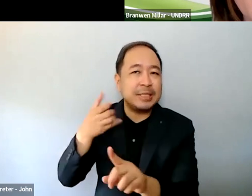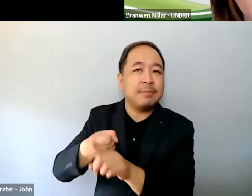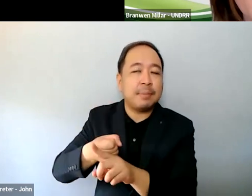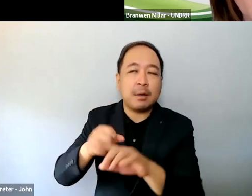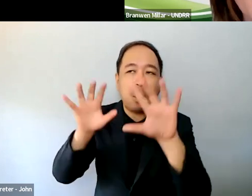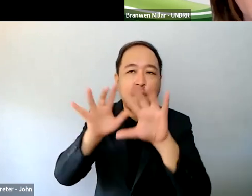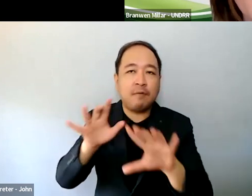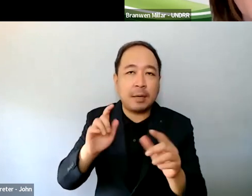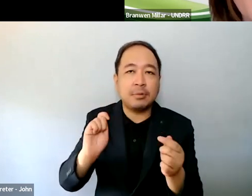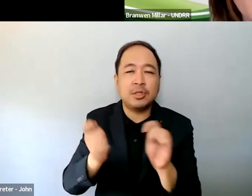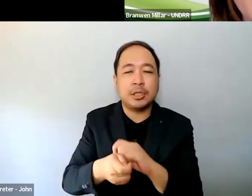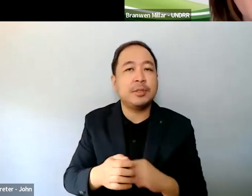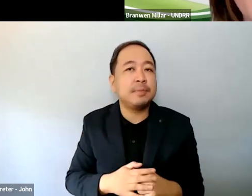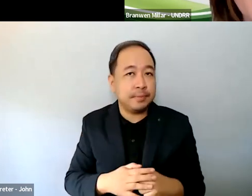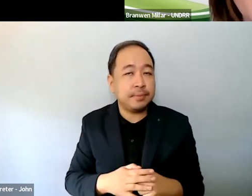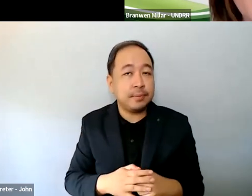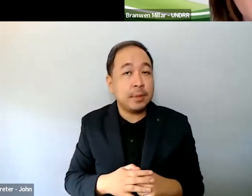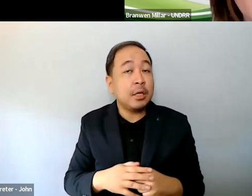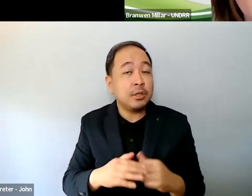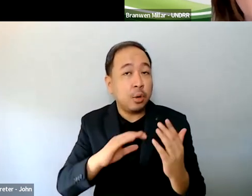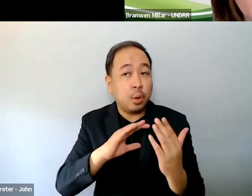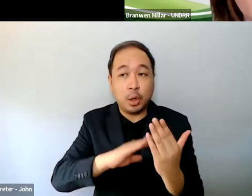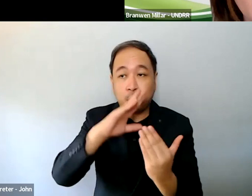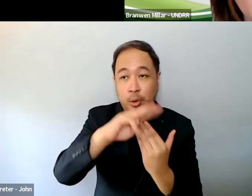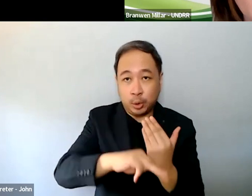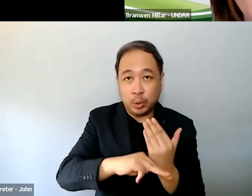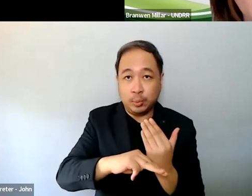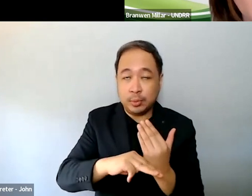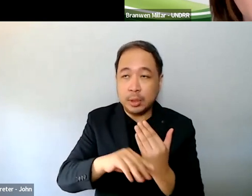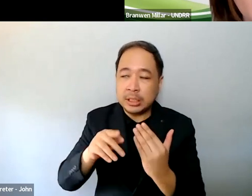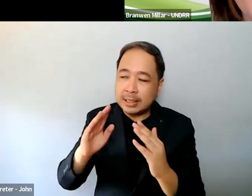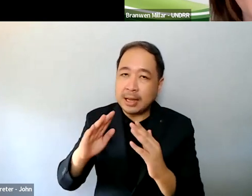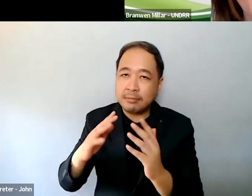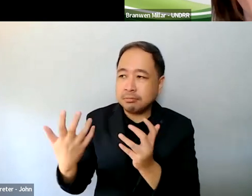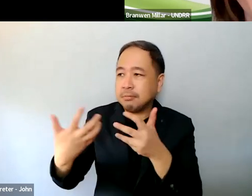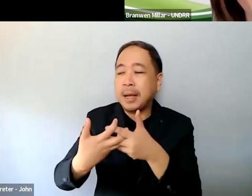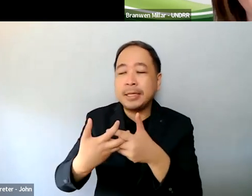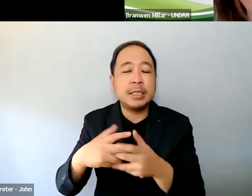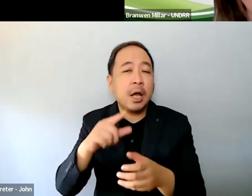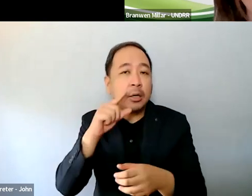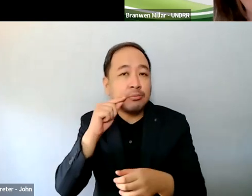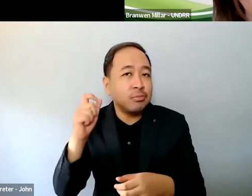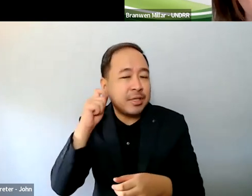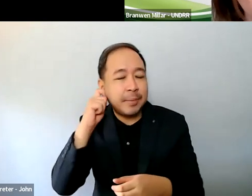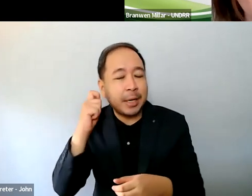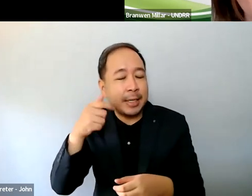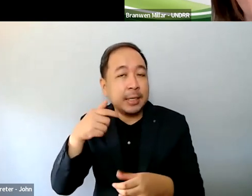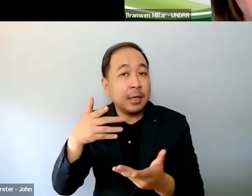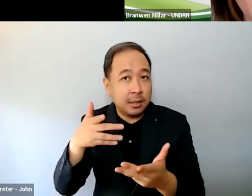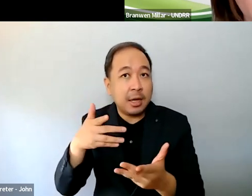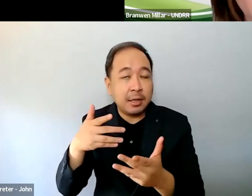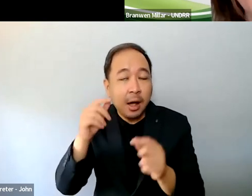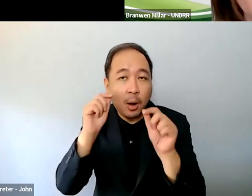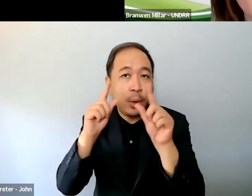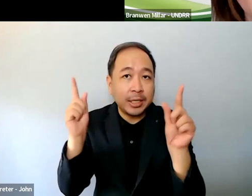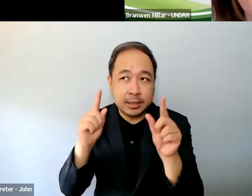should also include curriculums that are climate and gender sensitive and inclusive in both schools, colleges, and universities,